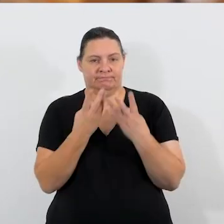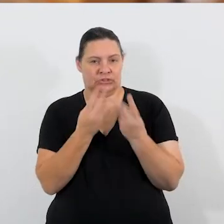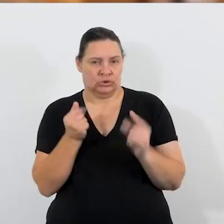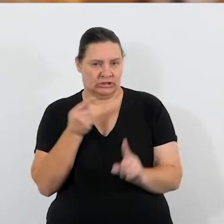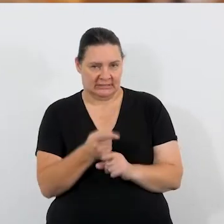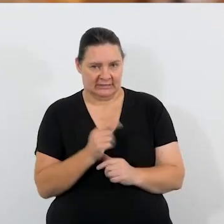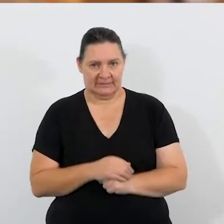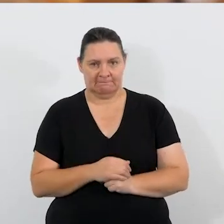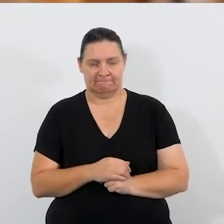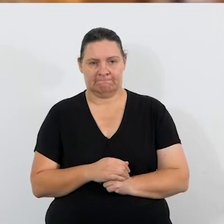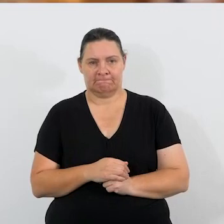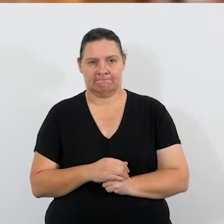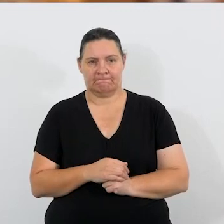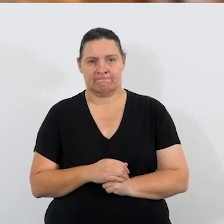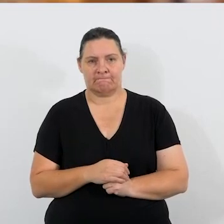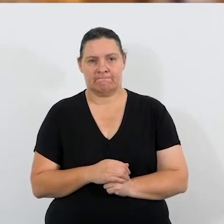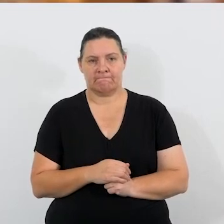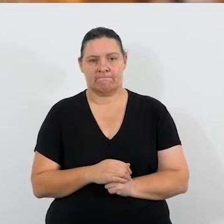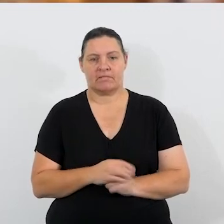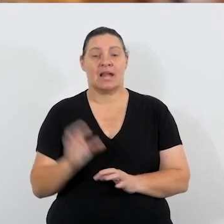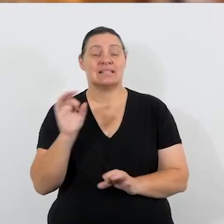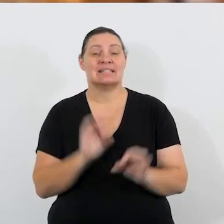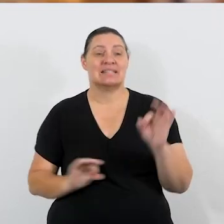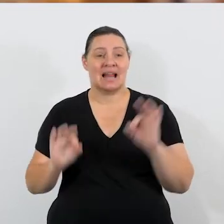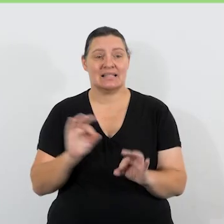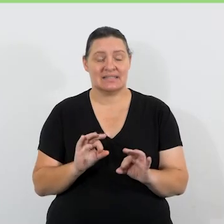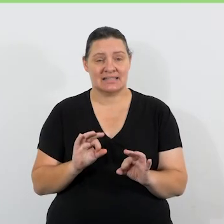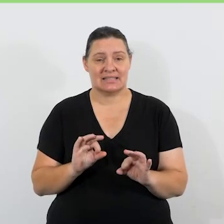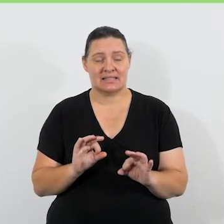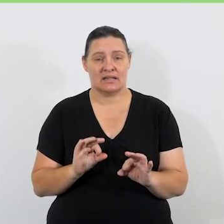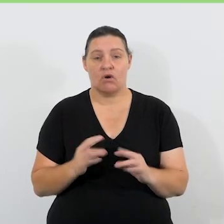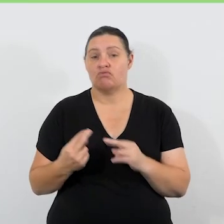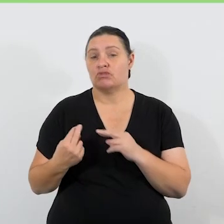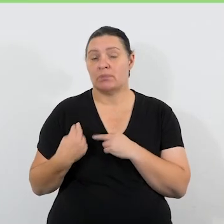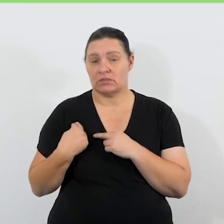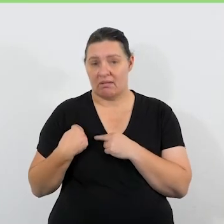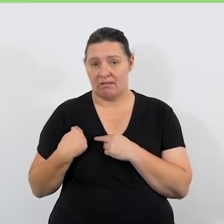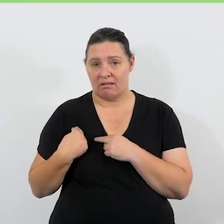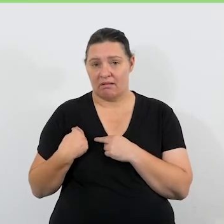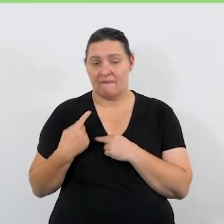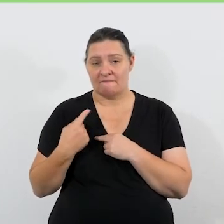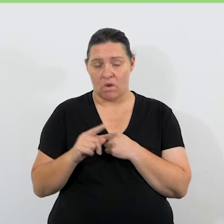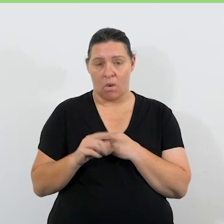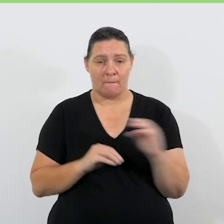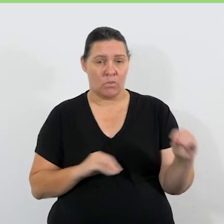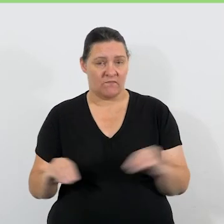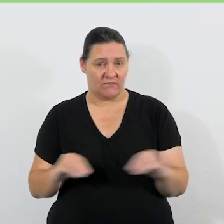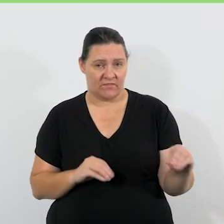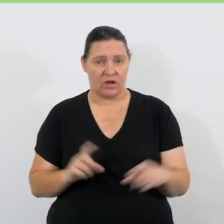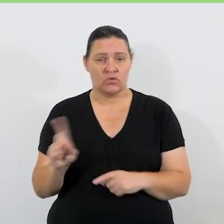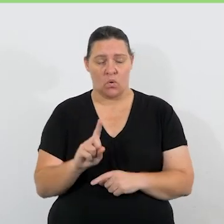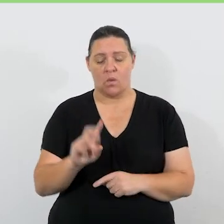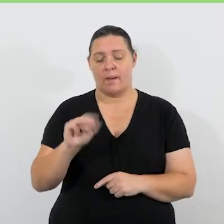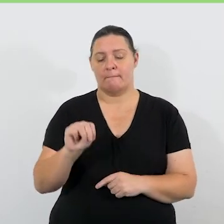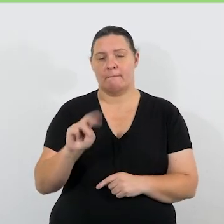our solution now. So the cells that are responsible for this